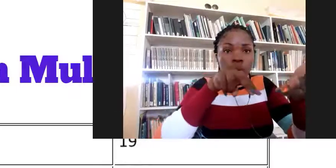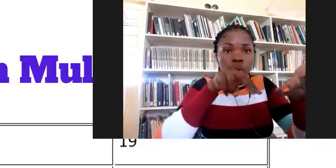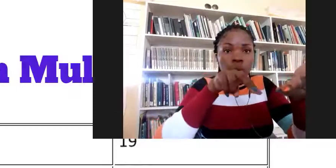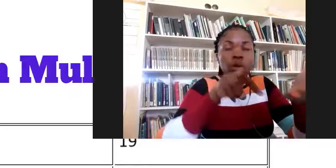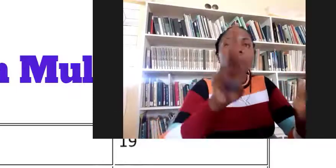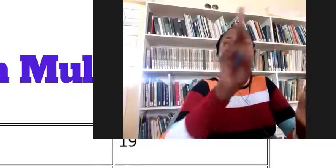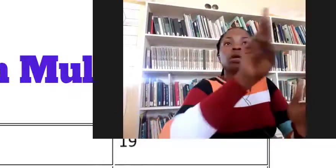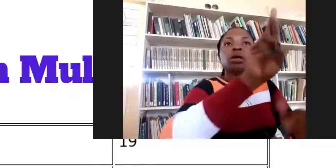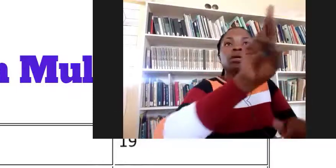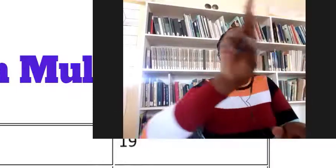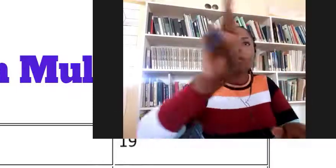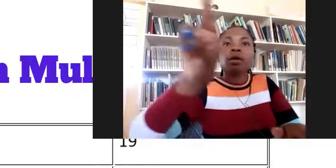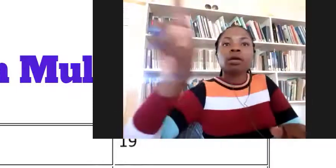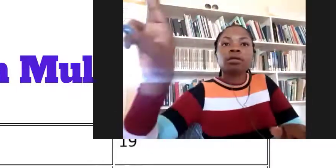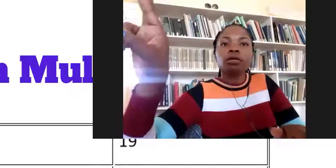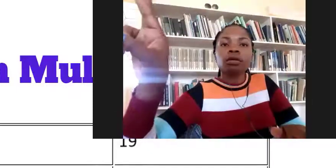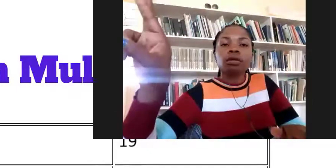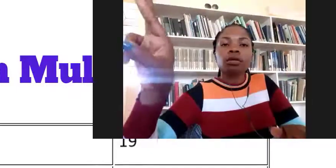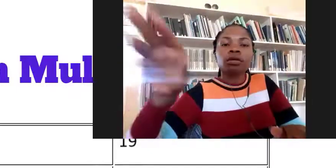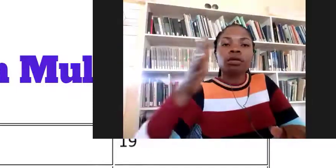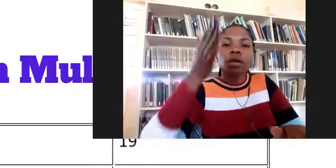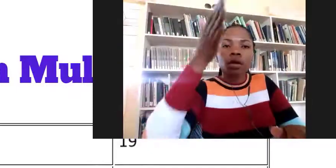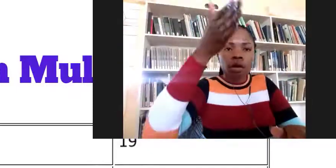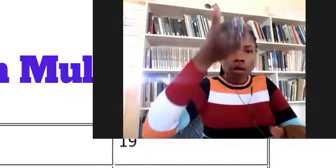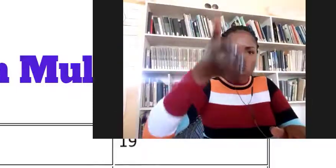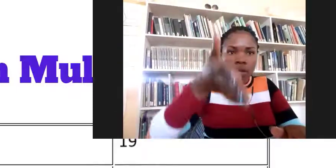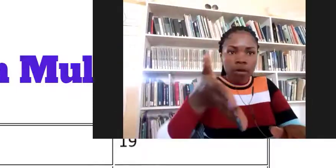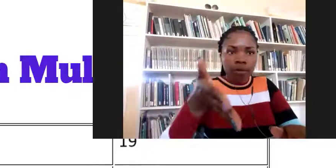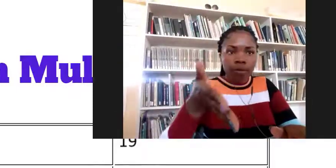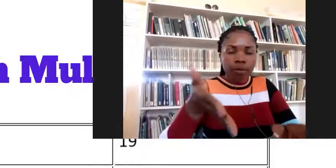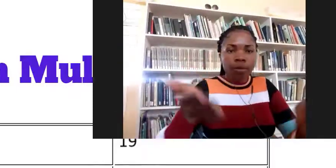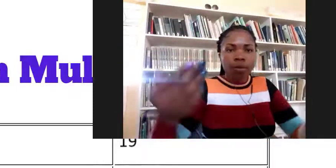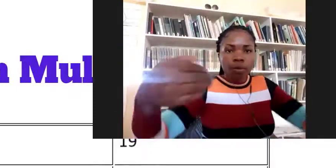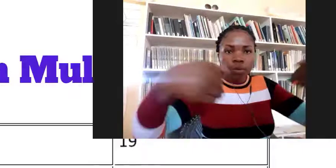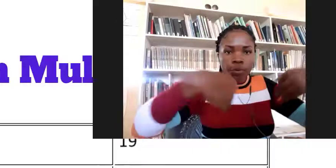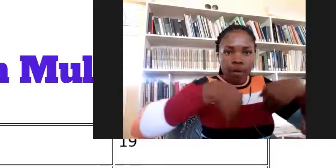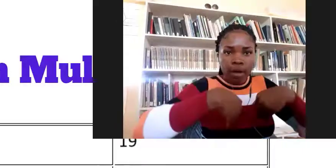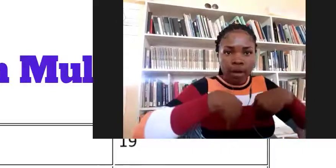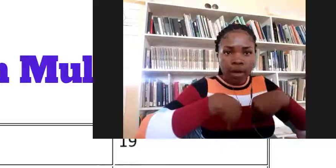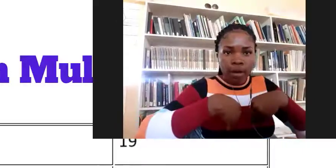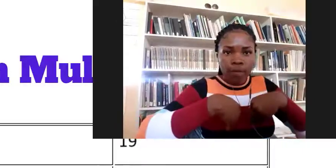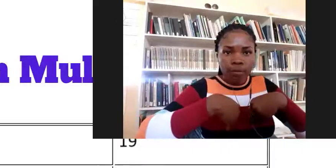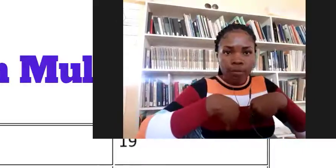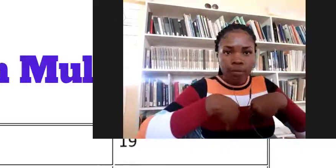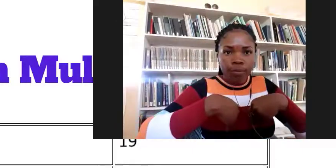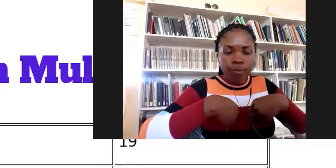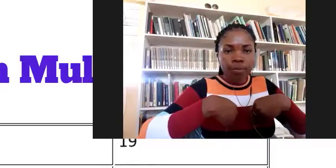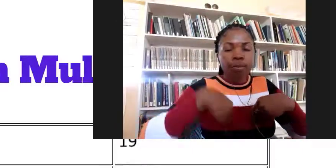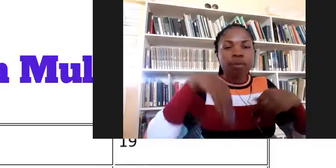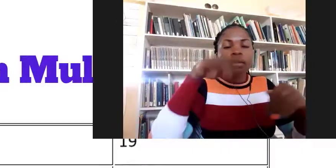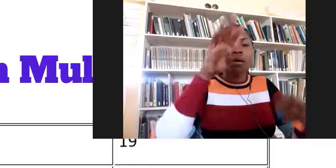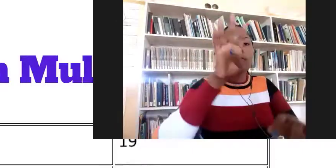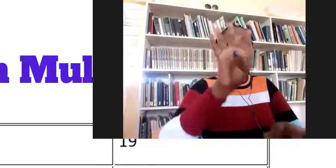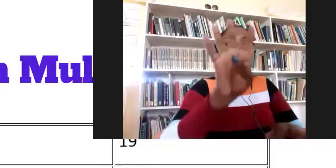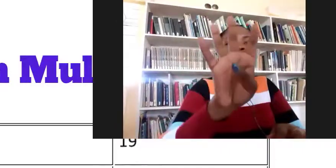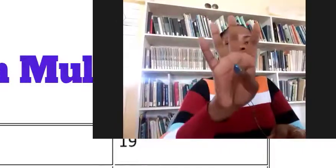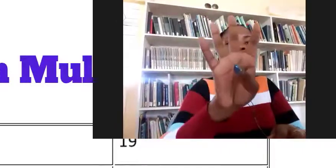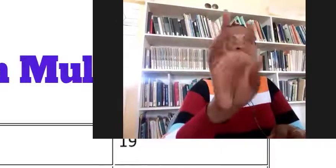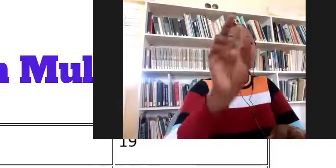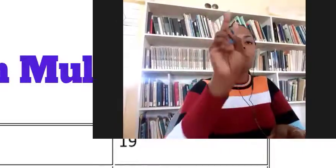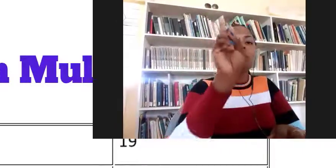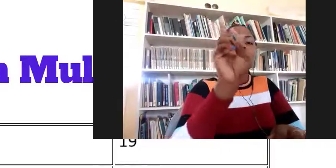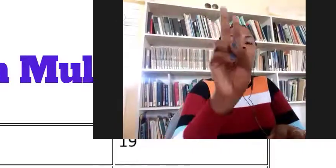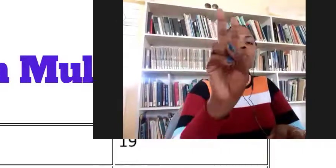at this column, where we get an even number.